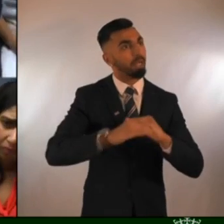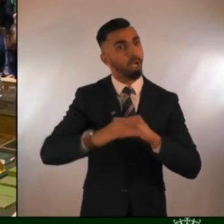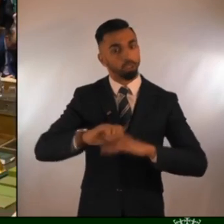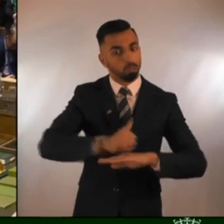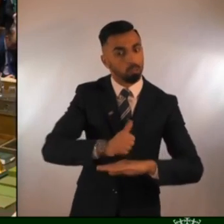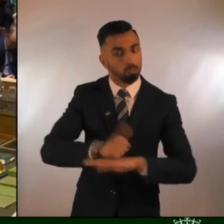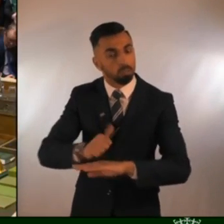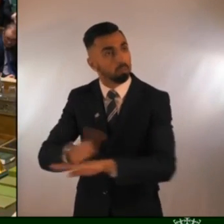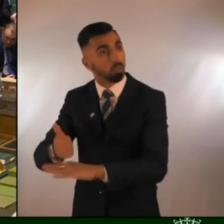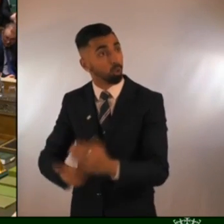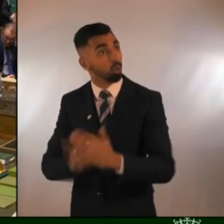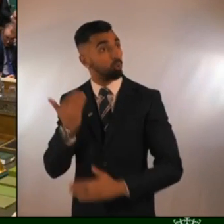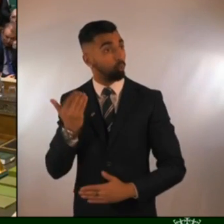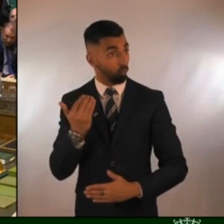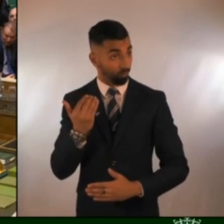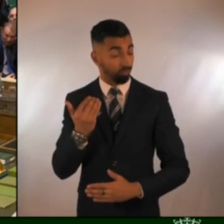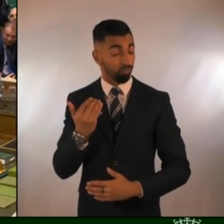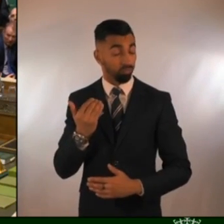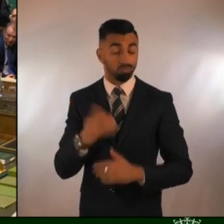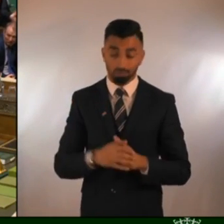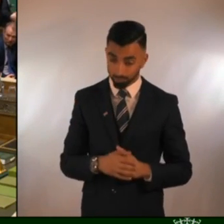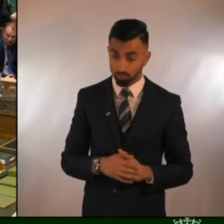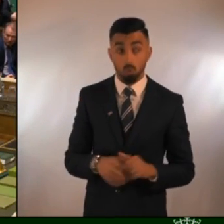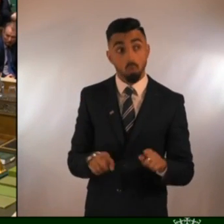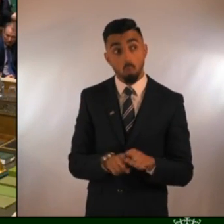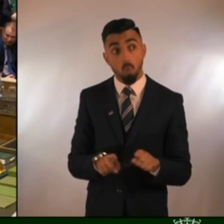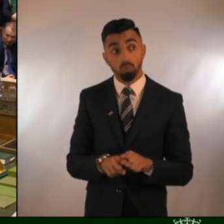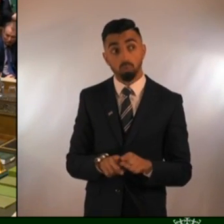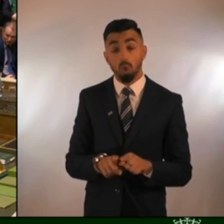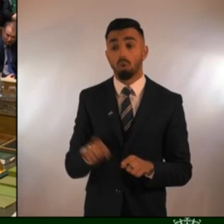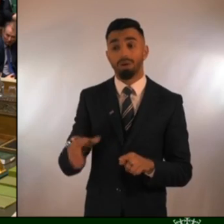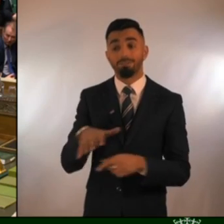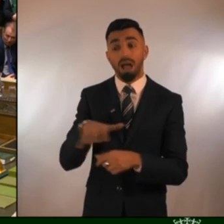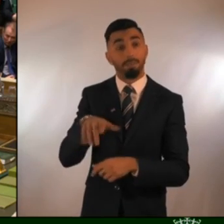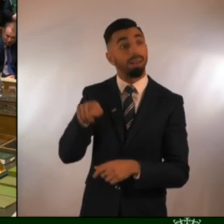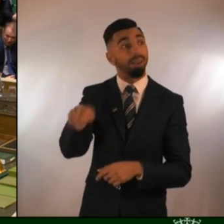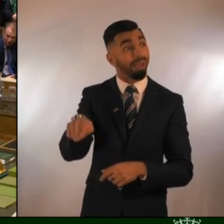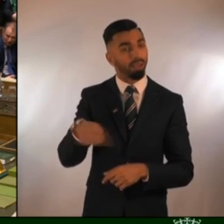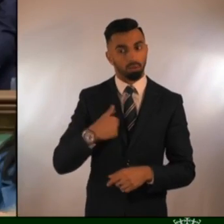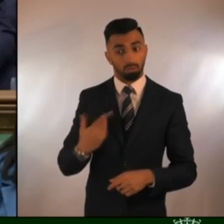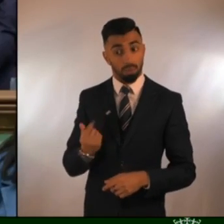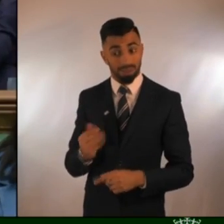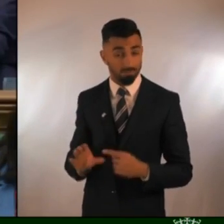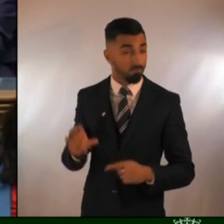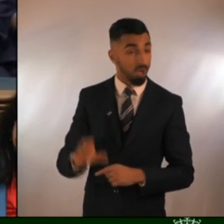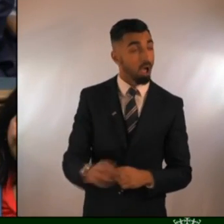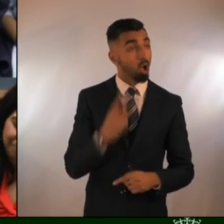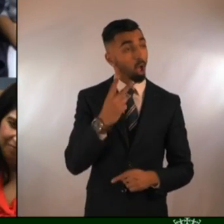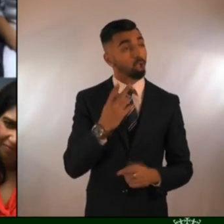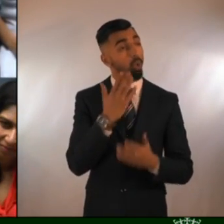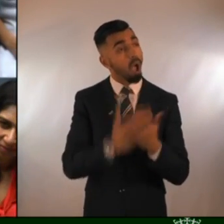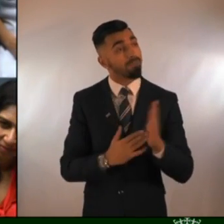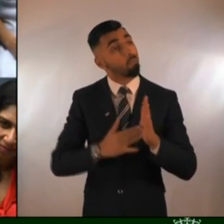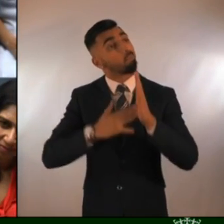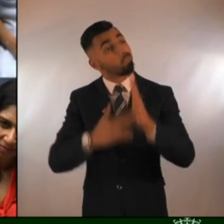on. And to support families, I'm providing £2.5 million to fund research into how best to integrate family